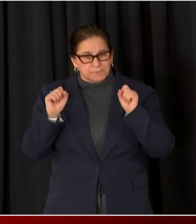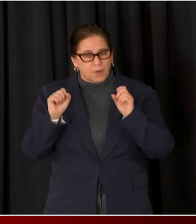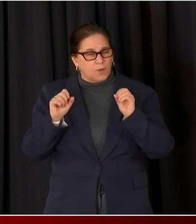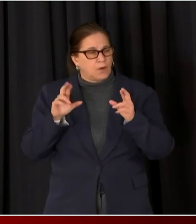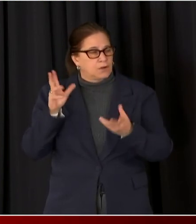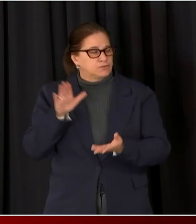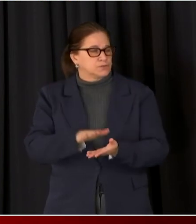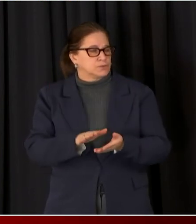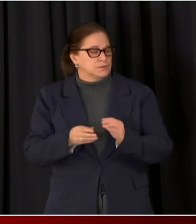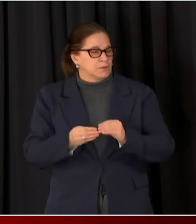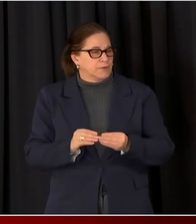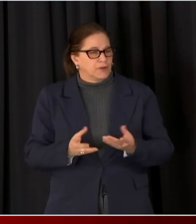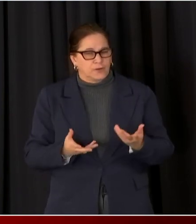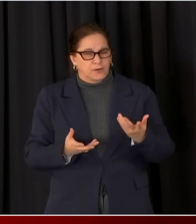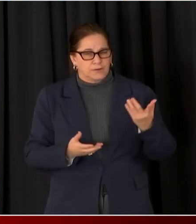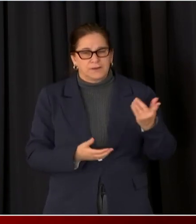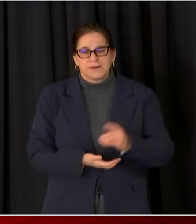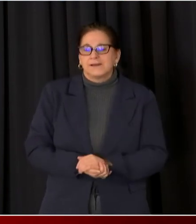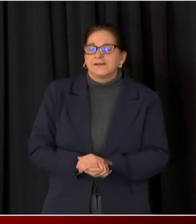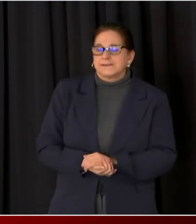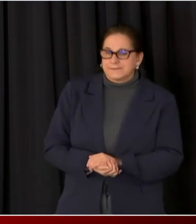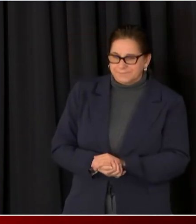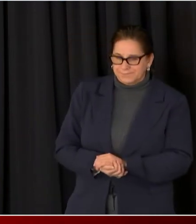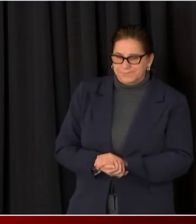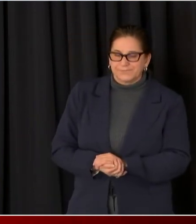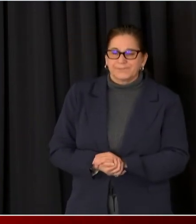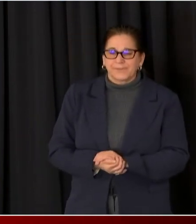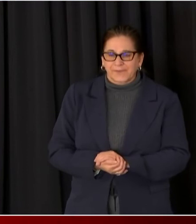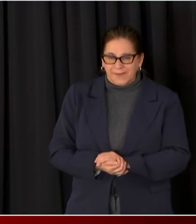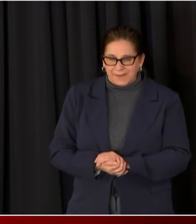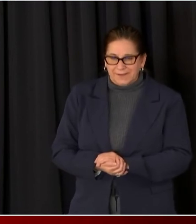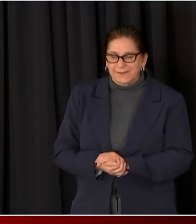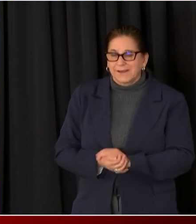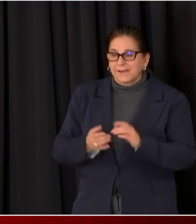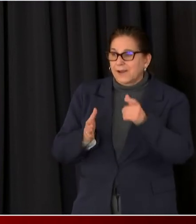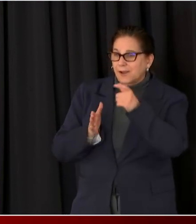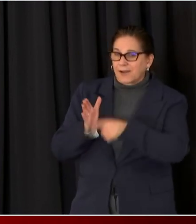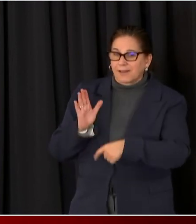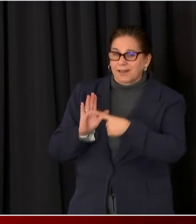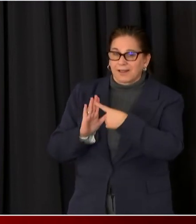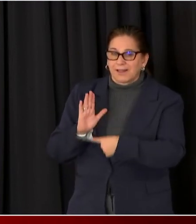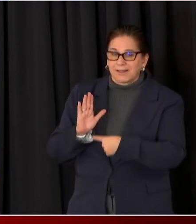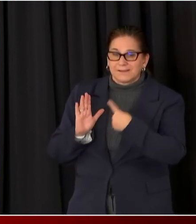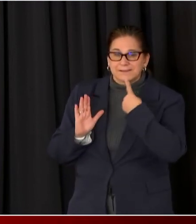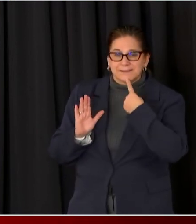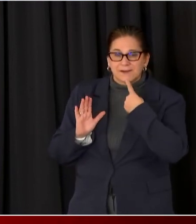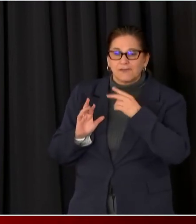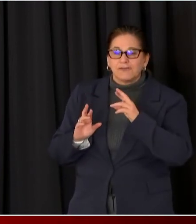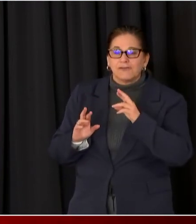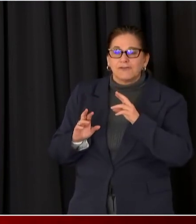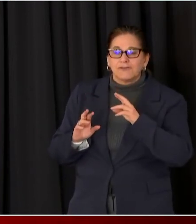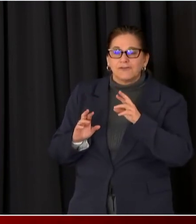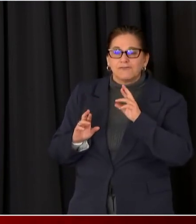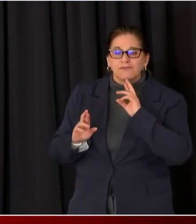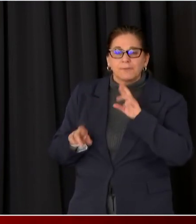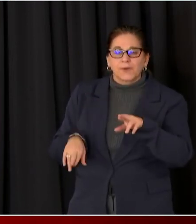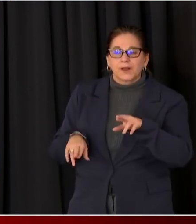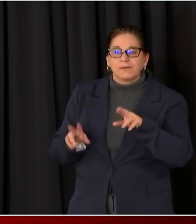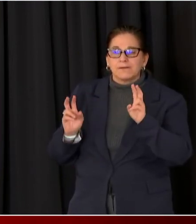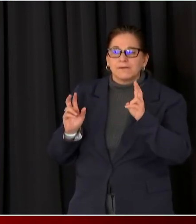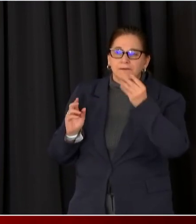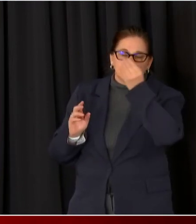reported. Fewer than 1% reported. Reported, right. Okay. Yeah, thank you. Reported. So I think that's the thing that